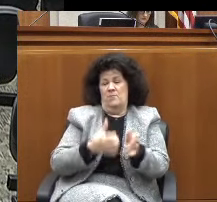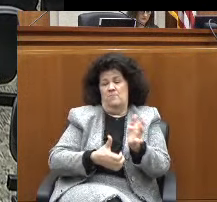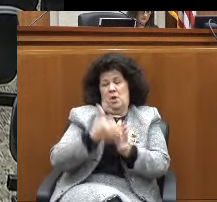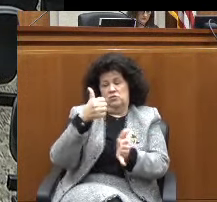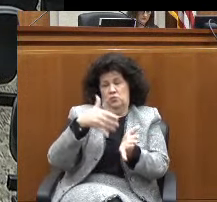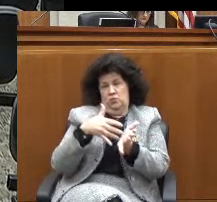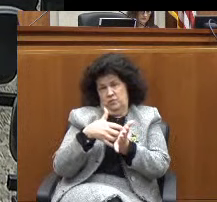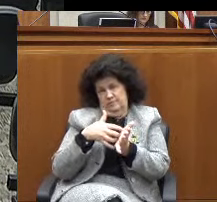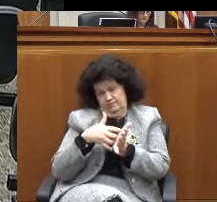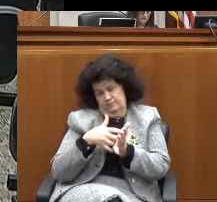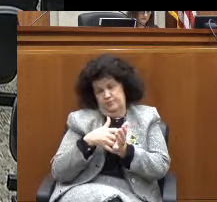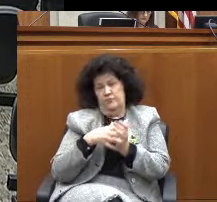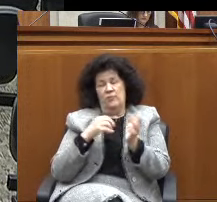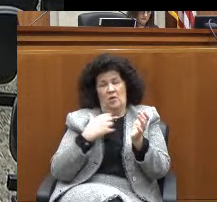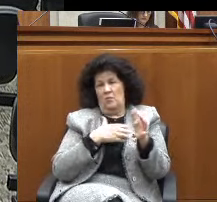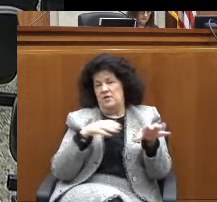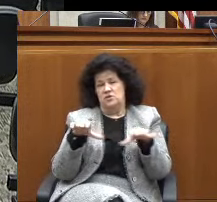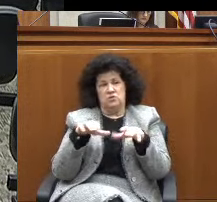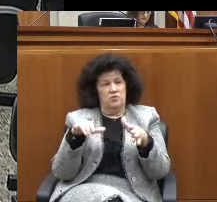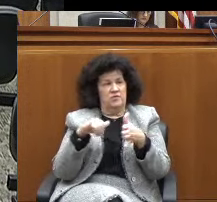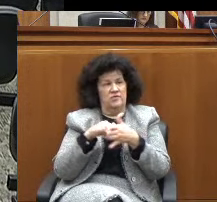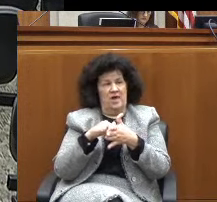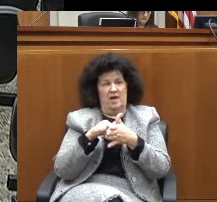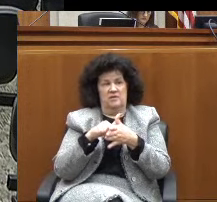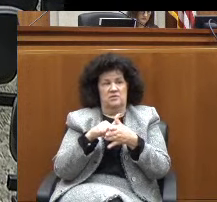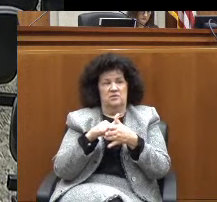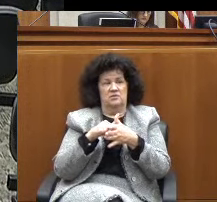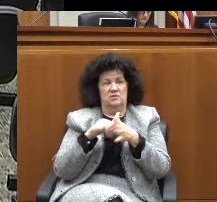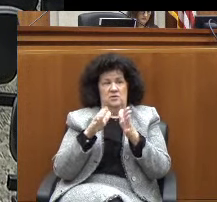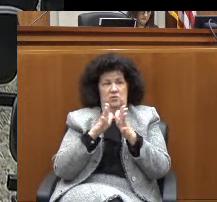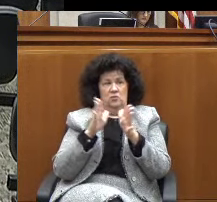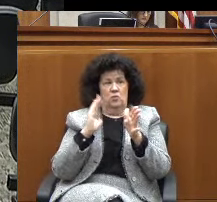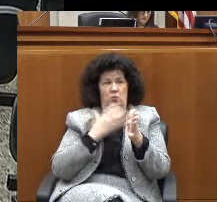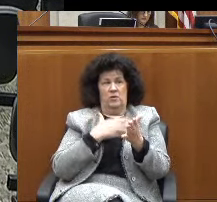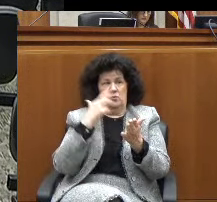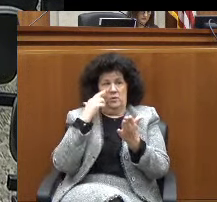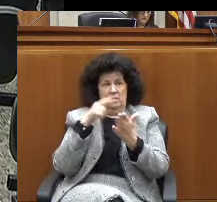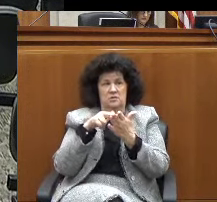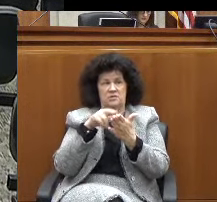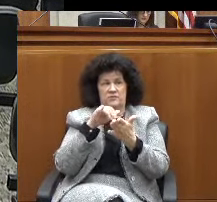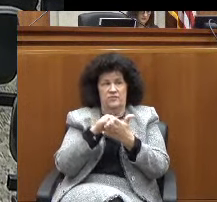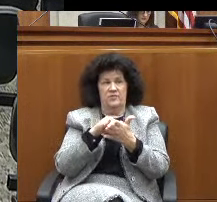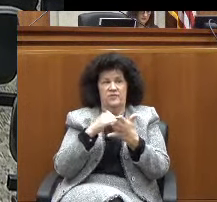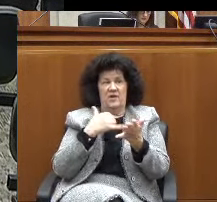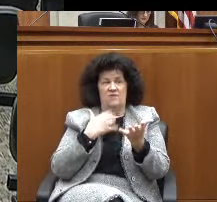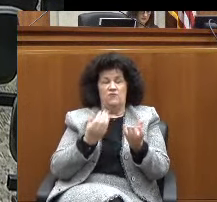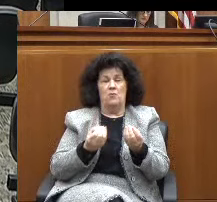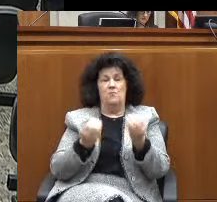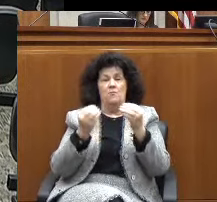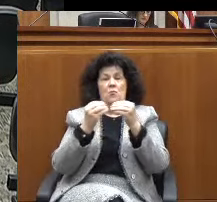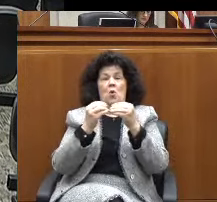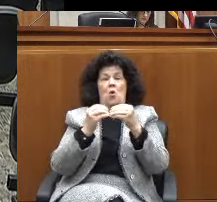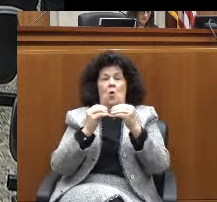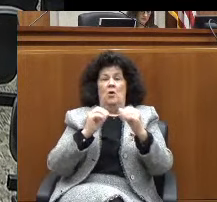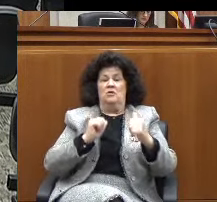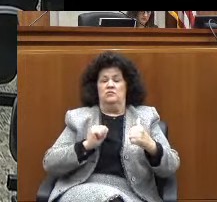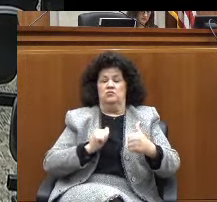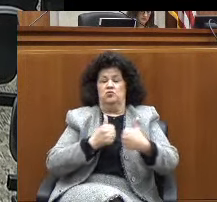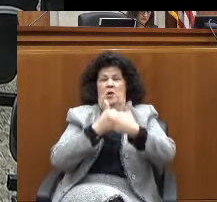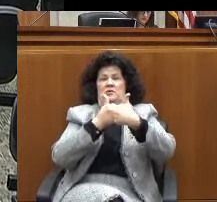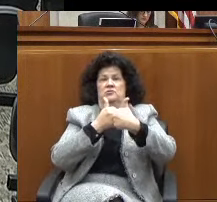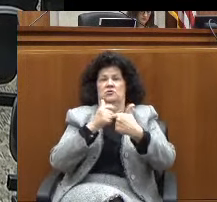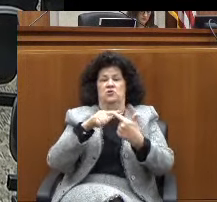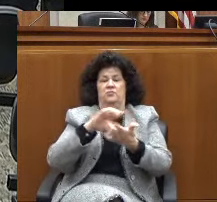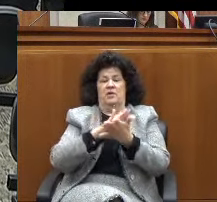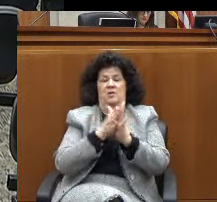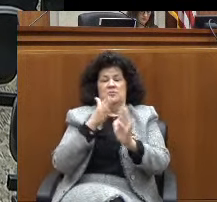we do that in healthcare across populations. And for us, what we've recognized is that there are more hurdles to become a school nurse than